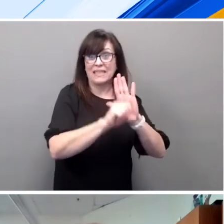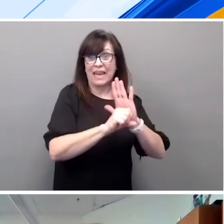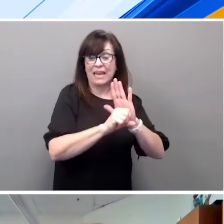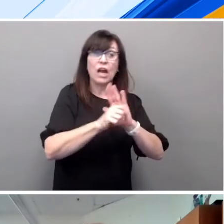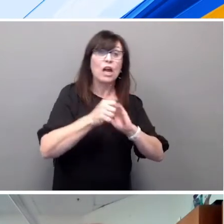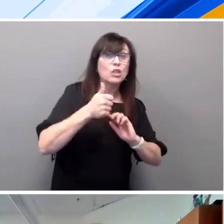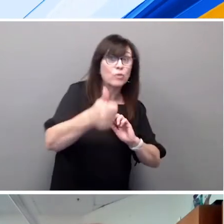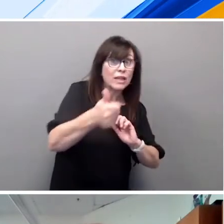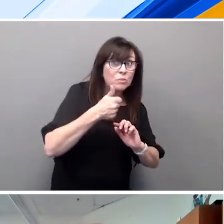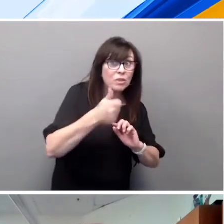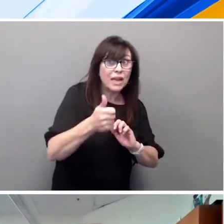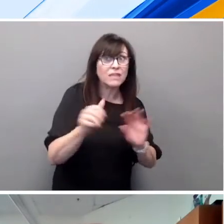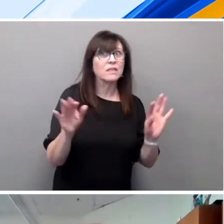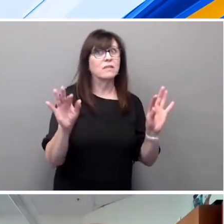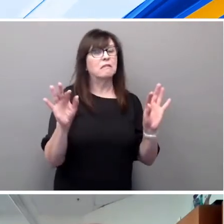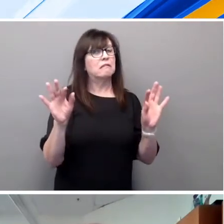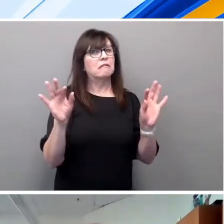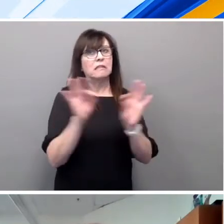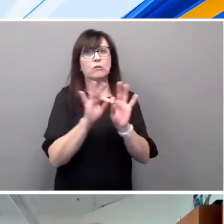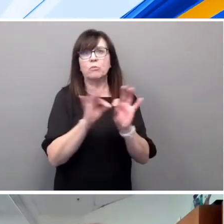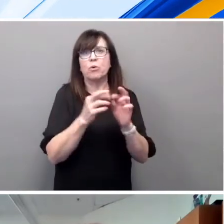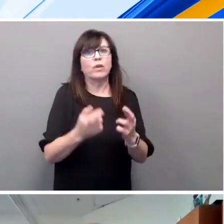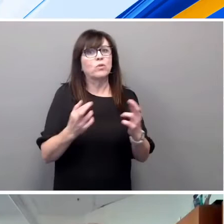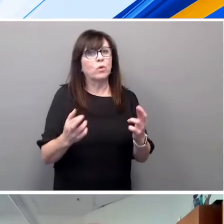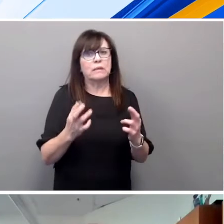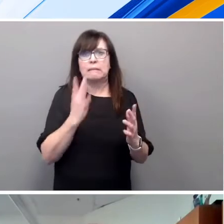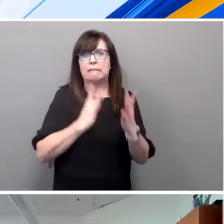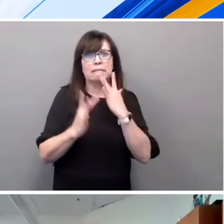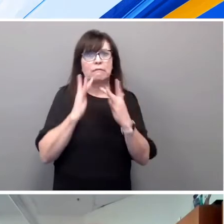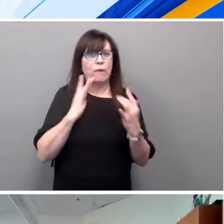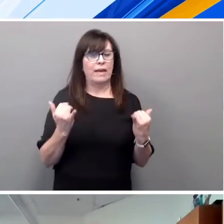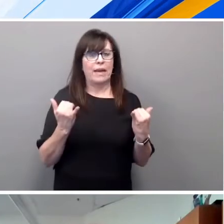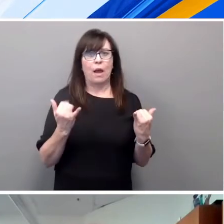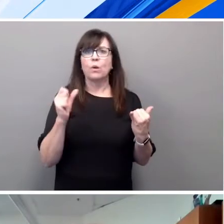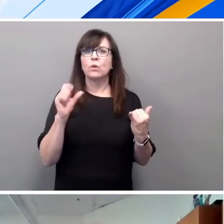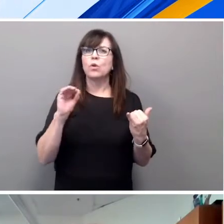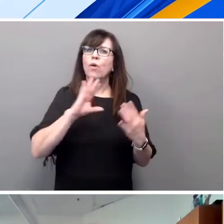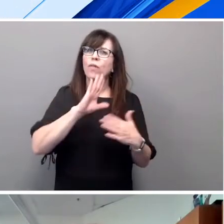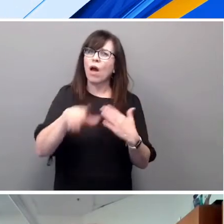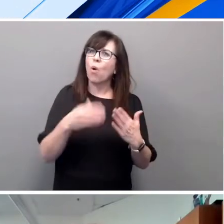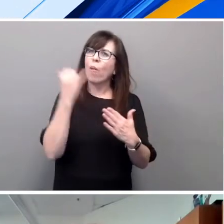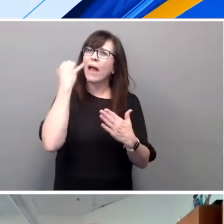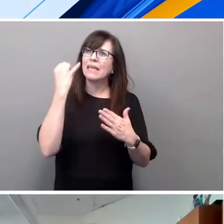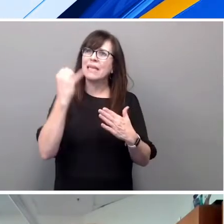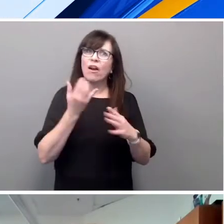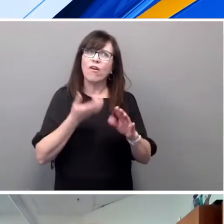Transportation is a critical resource right now. And so that whole idea of extending